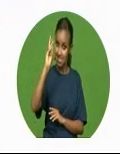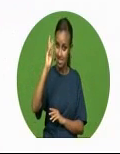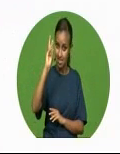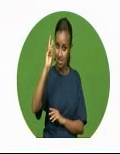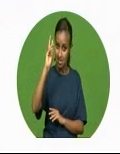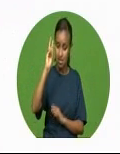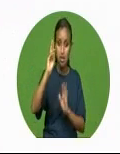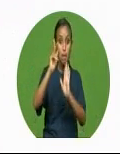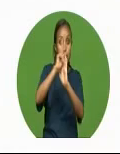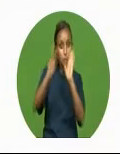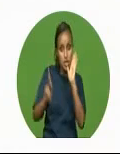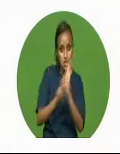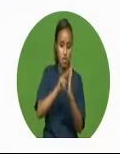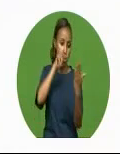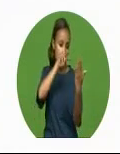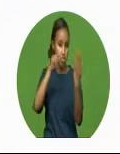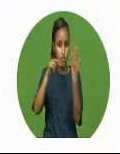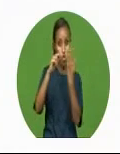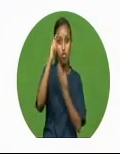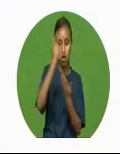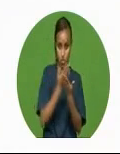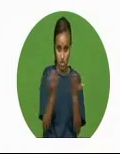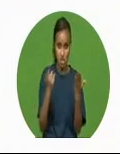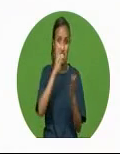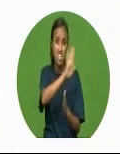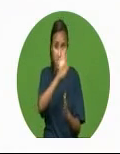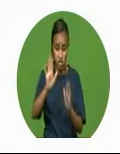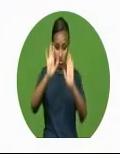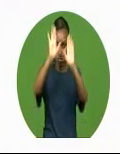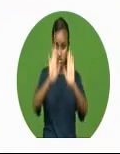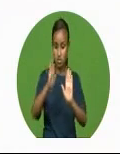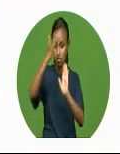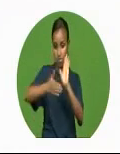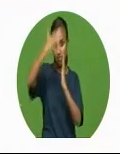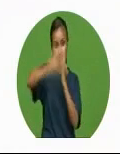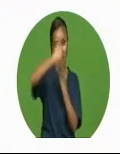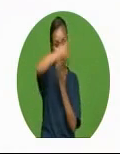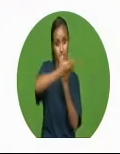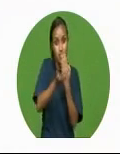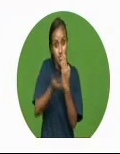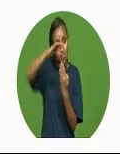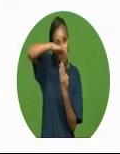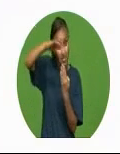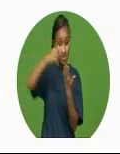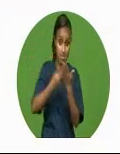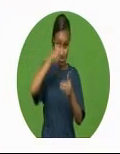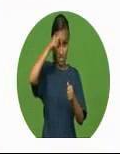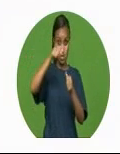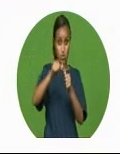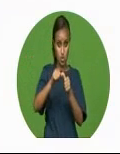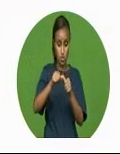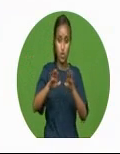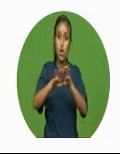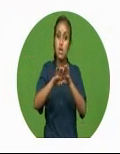principal orthographic views of an object on each face of the glass box. Notice that when